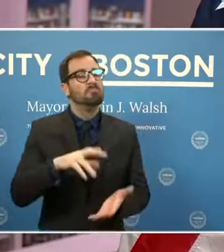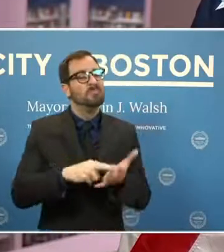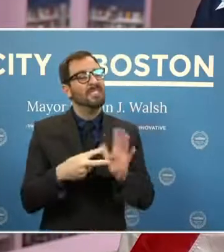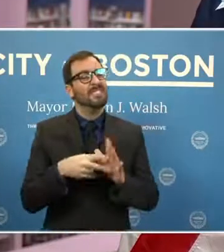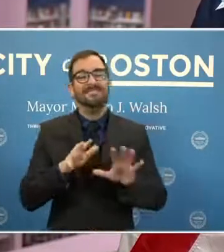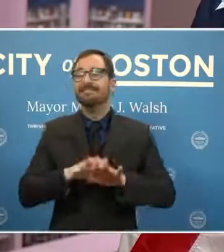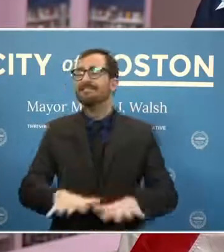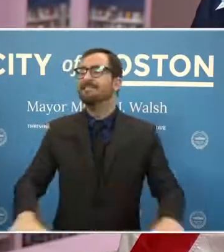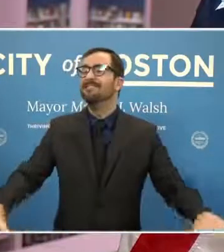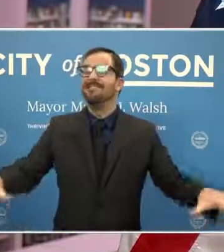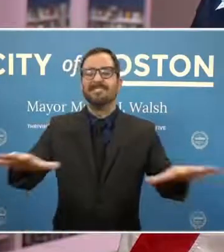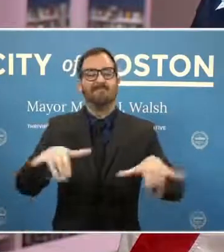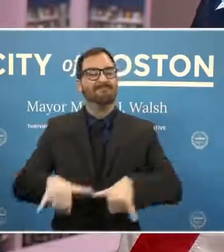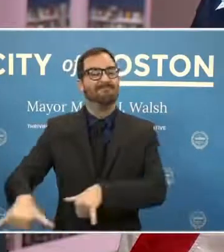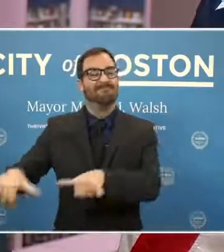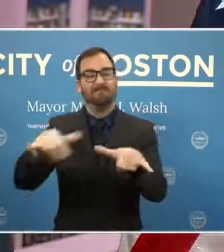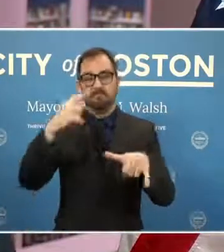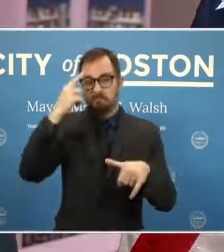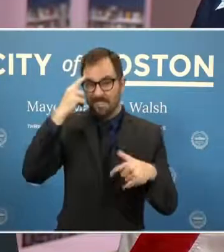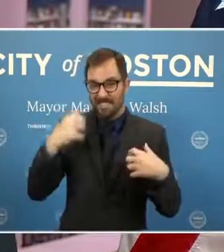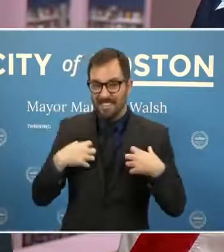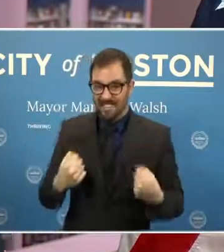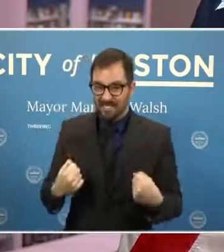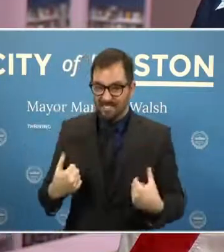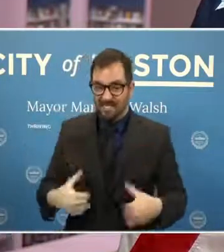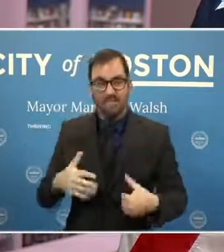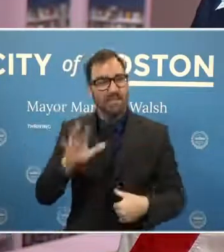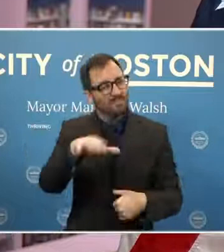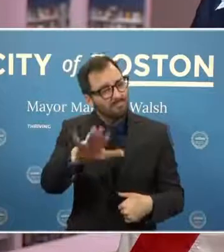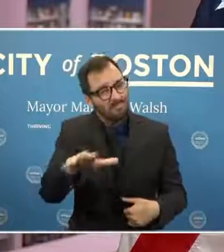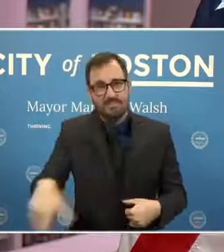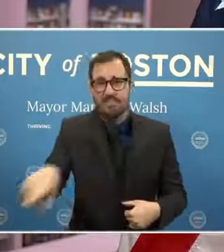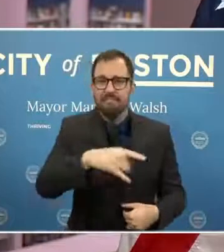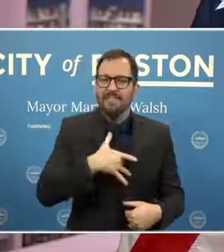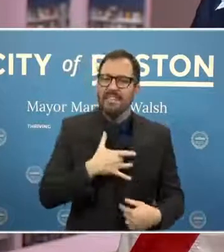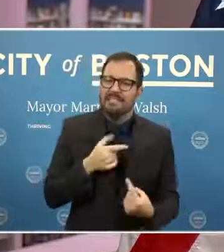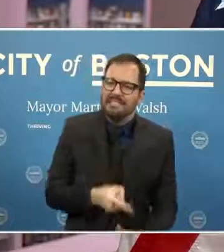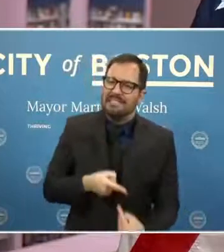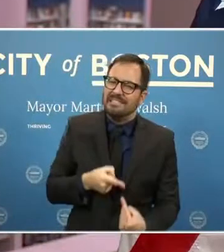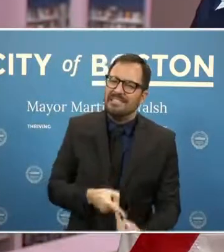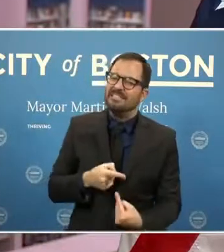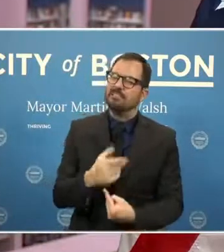call 311, we can connect you to resources, counseling, or recovery services.